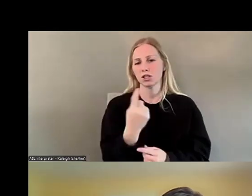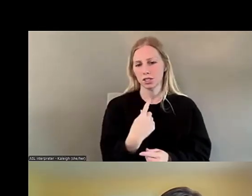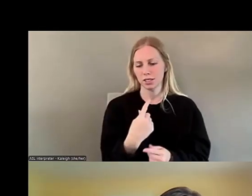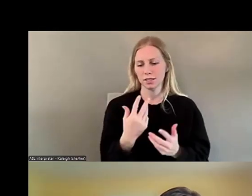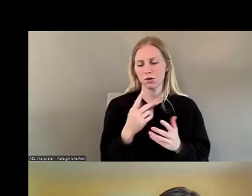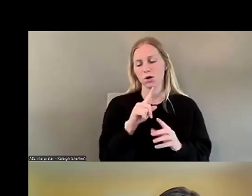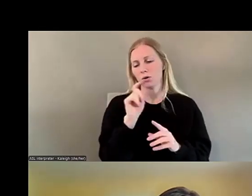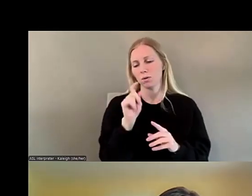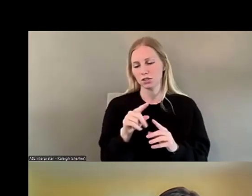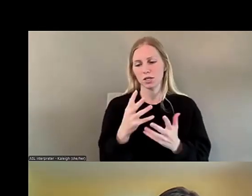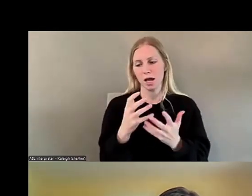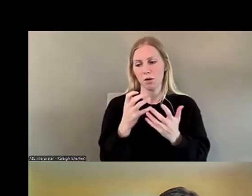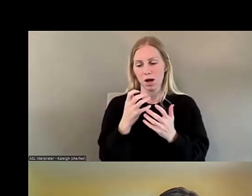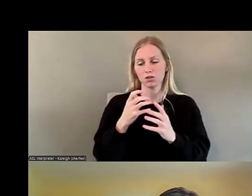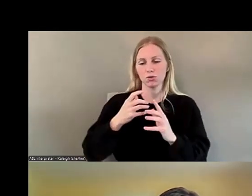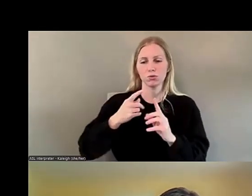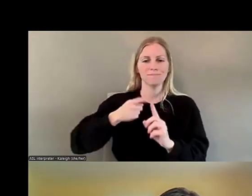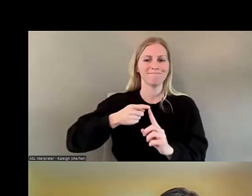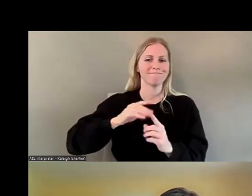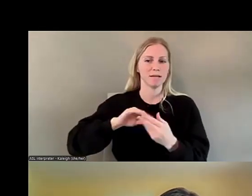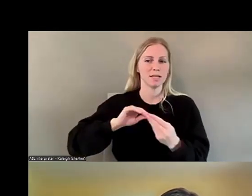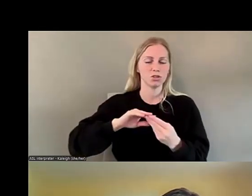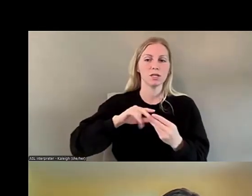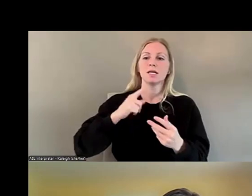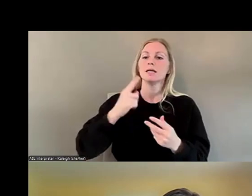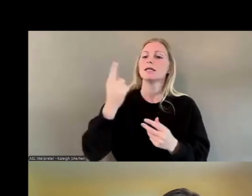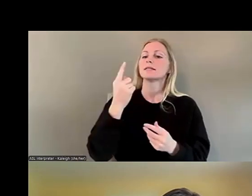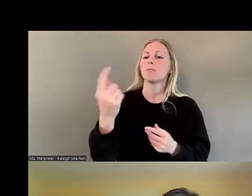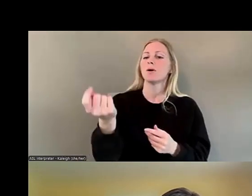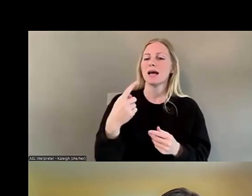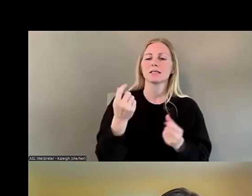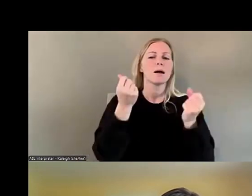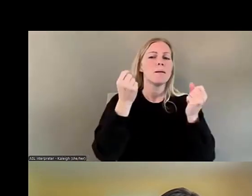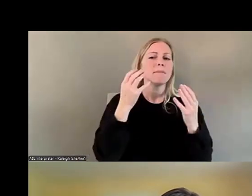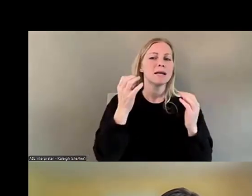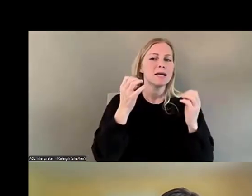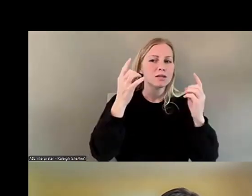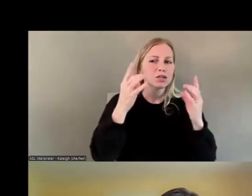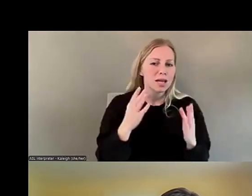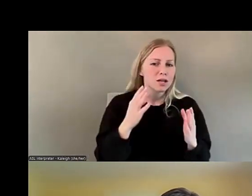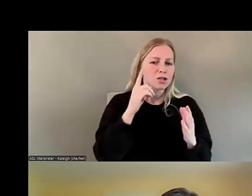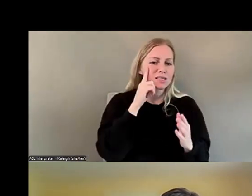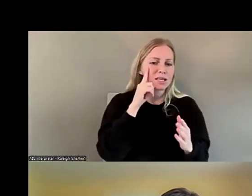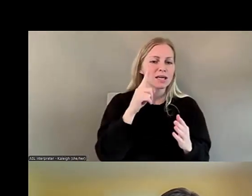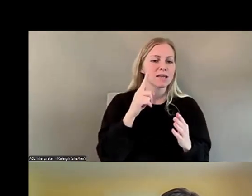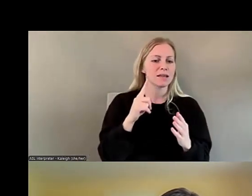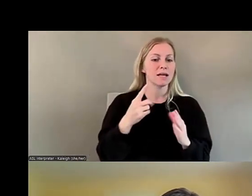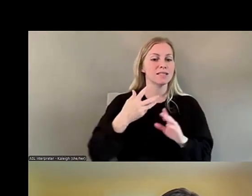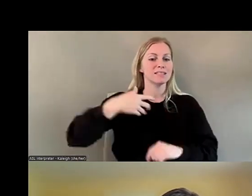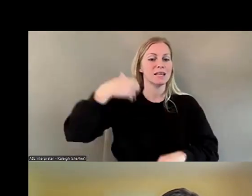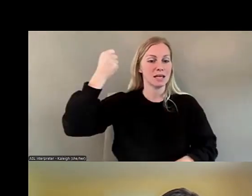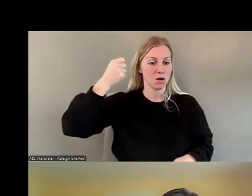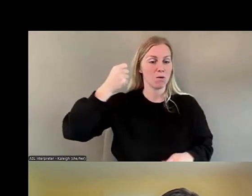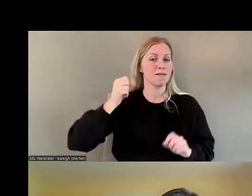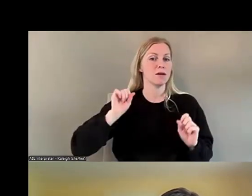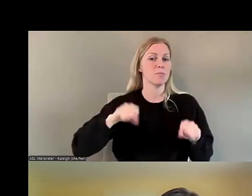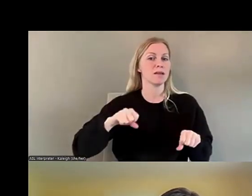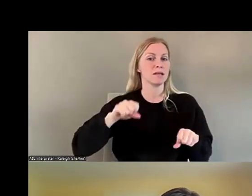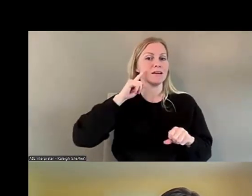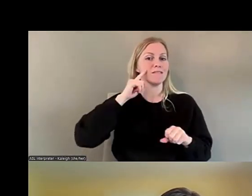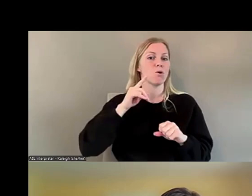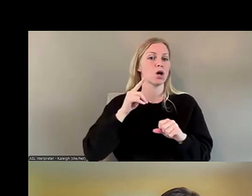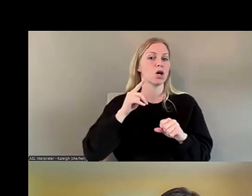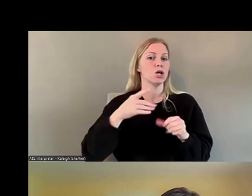issue. Someone asked, many educators seem to think that taking away the ability to seclude students would make them and their other